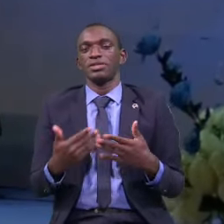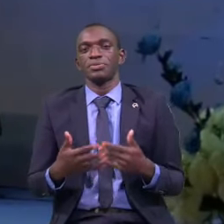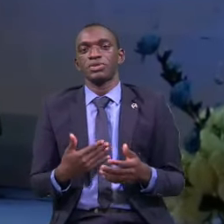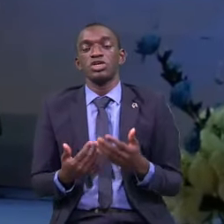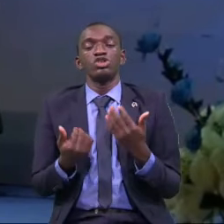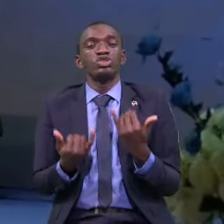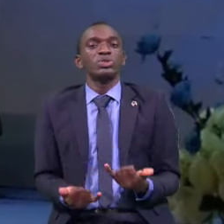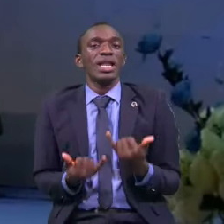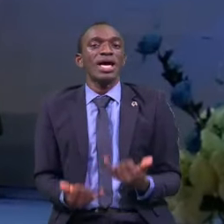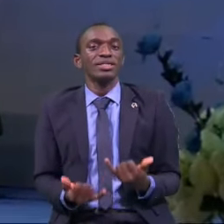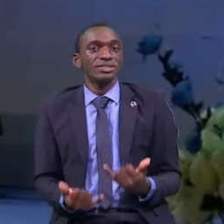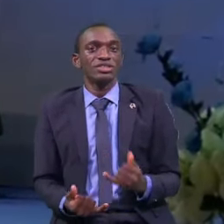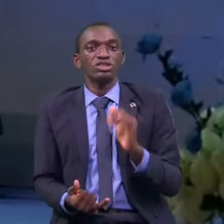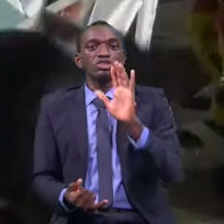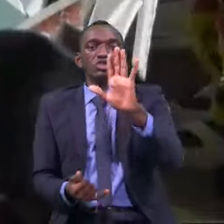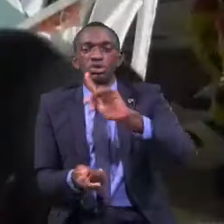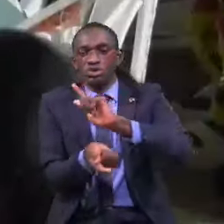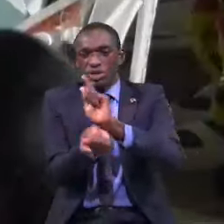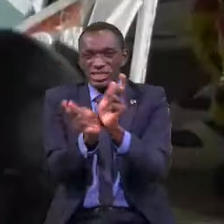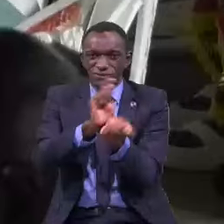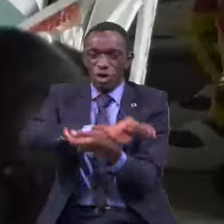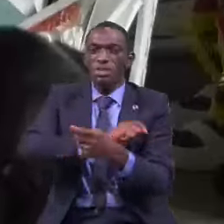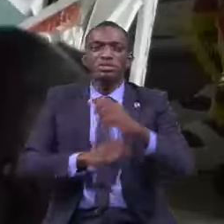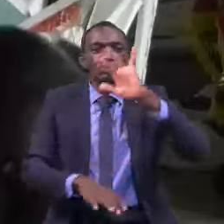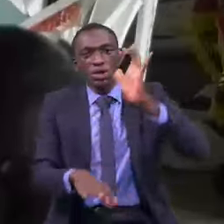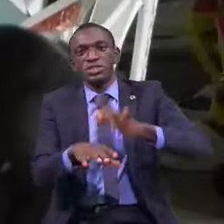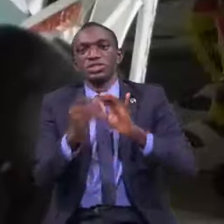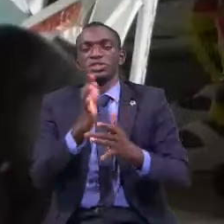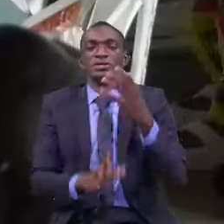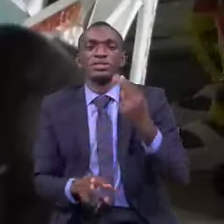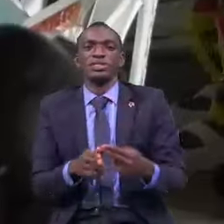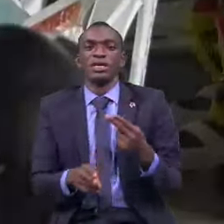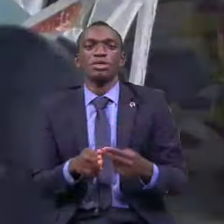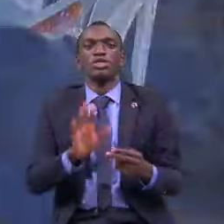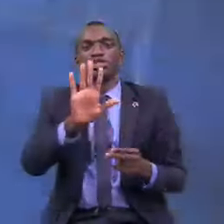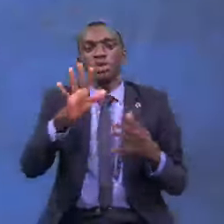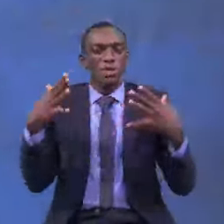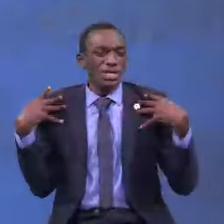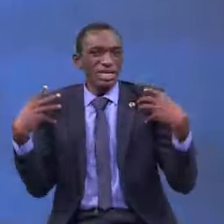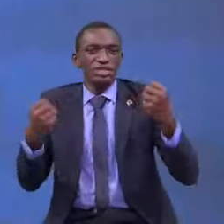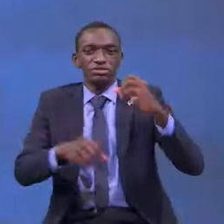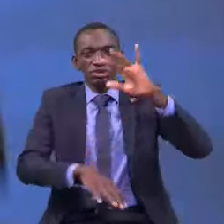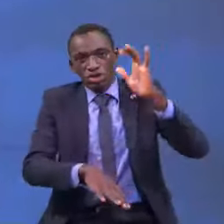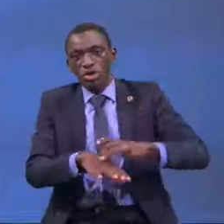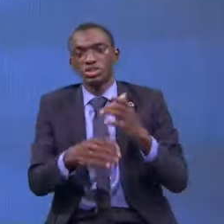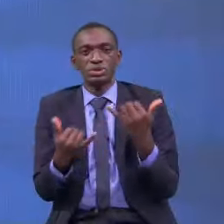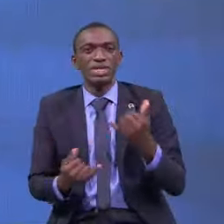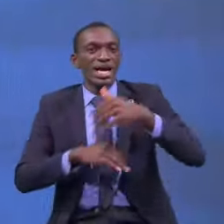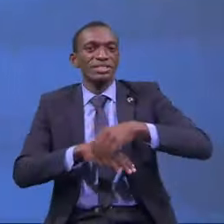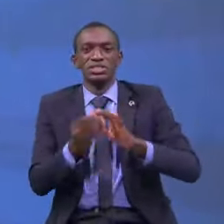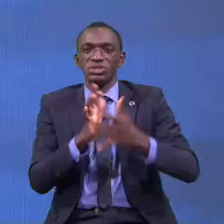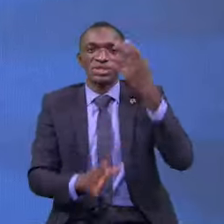Tonight is your transforming touch. It's your healing touch. It's your saving